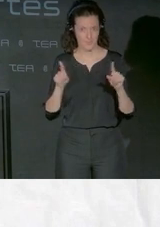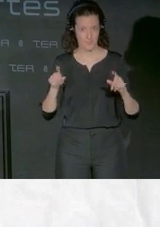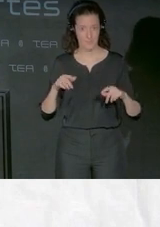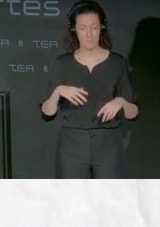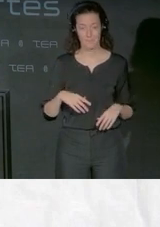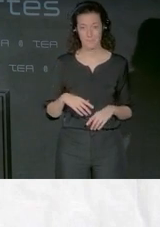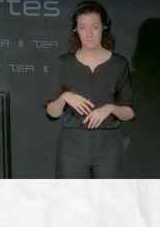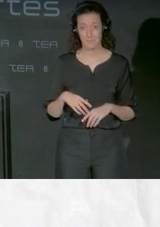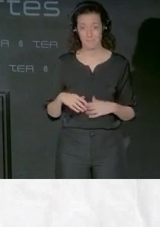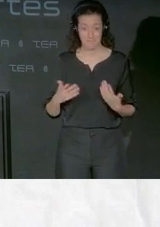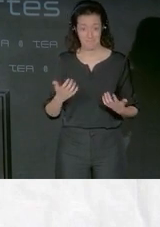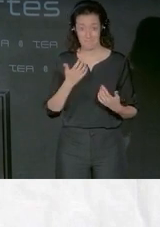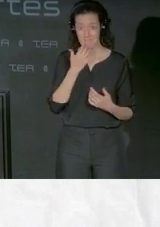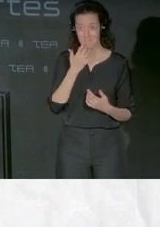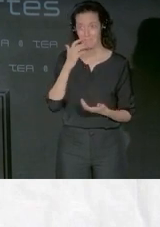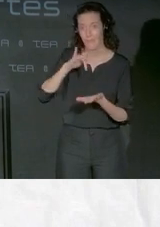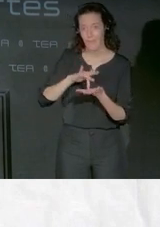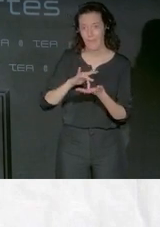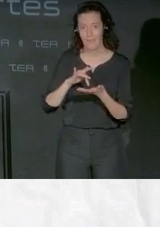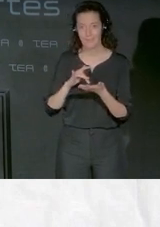IP strategy,